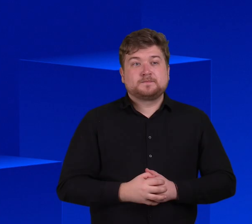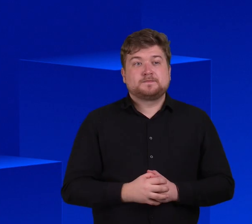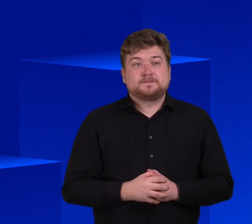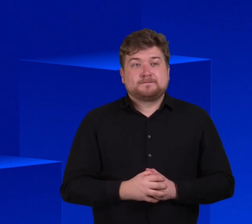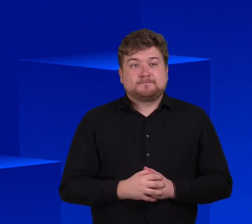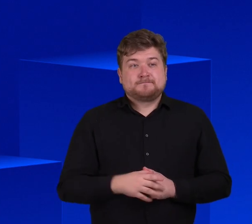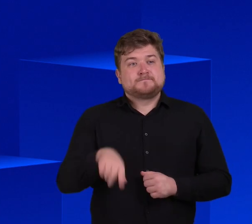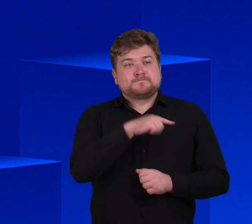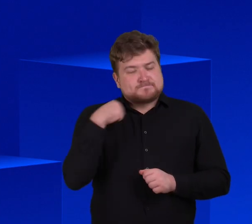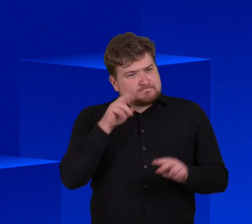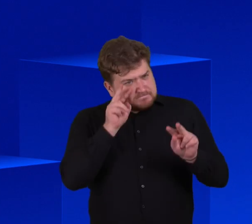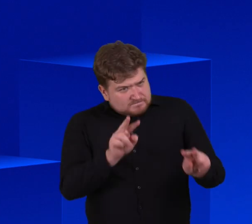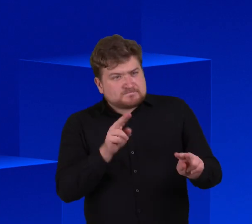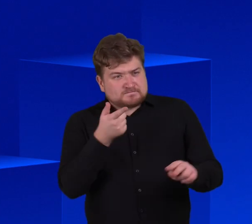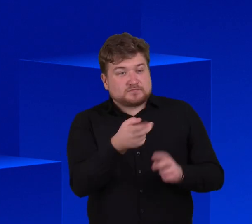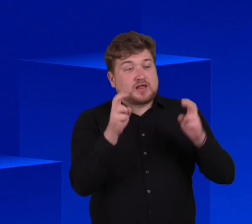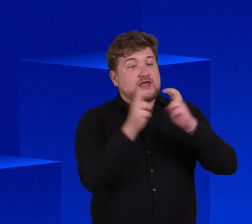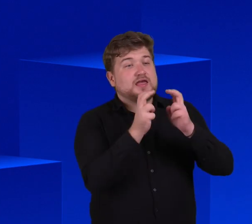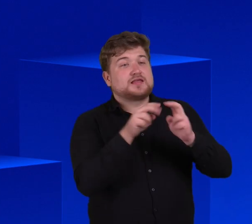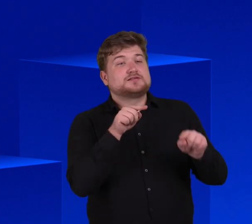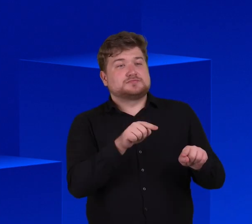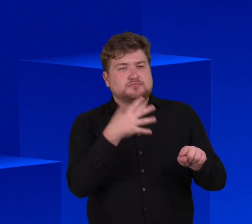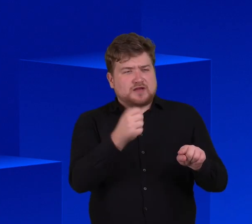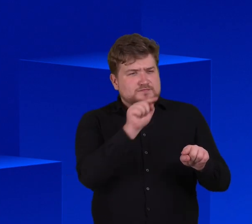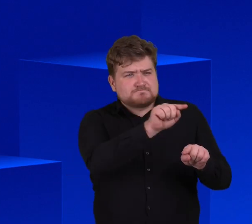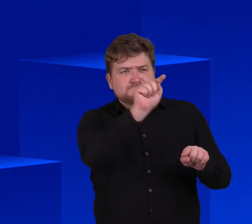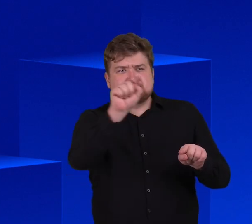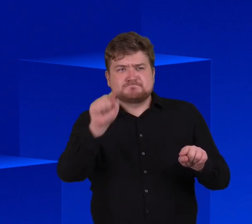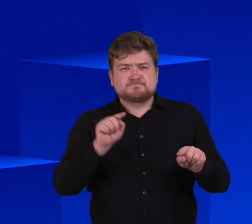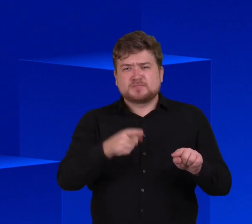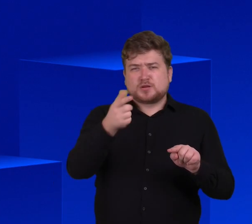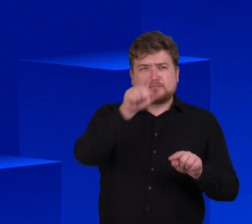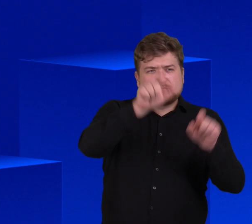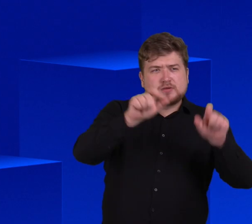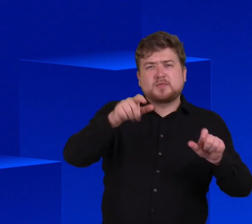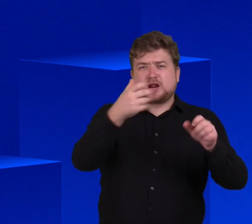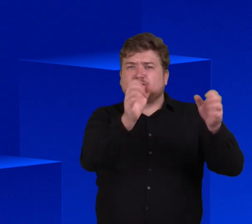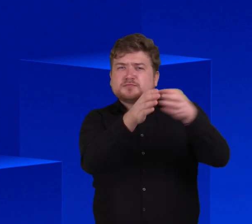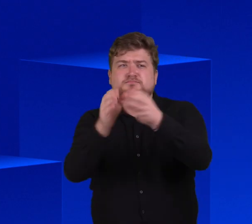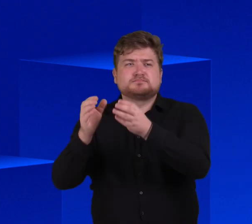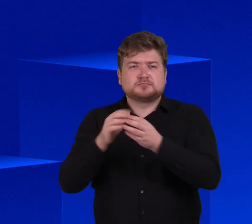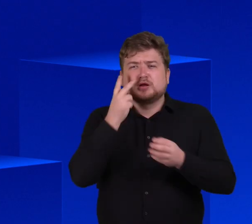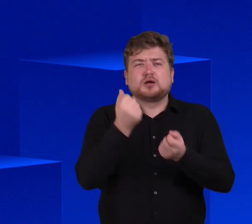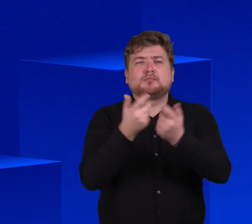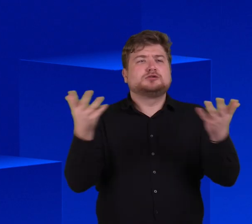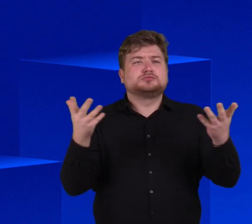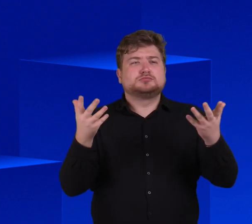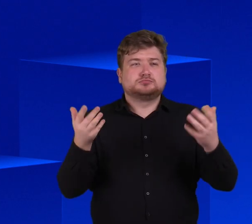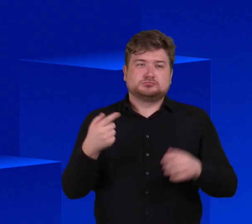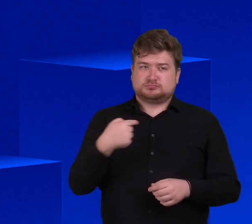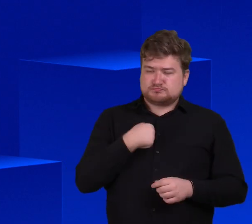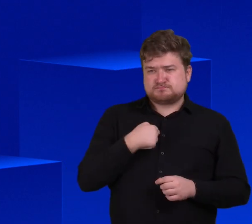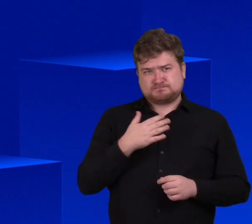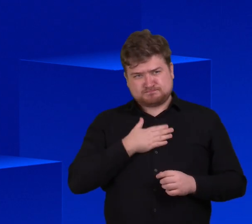energy communities that could actually work on their own solutions and be independent on central grids. So this is also